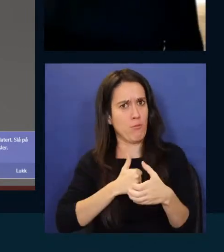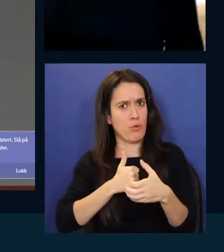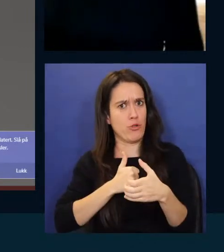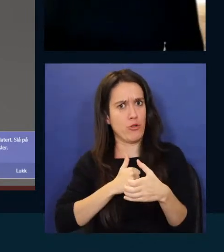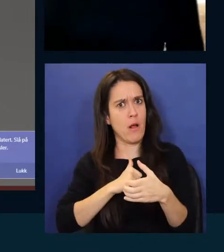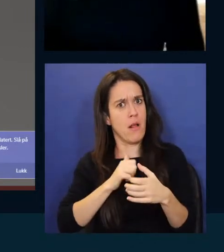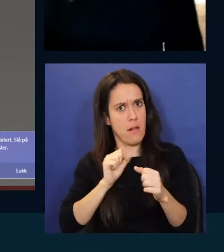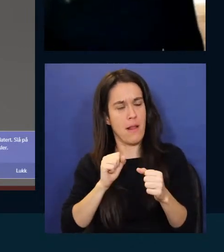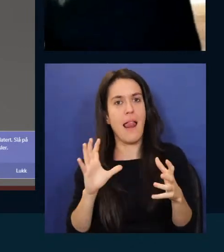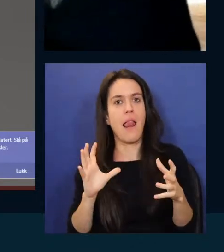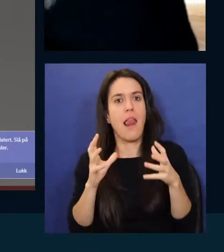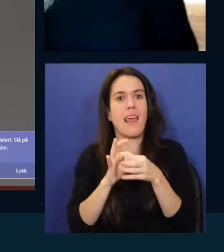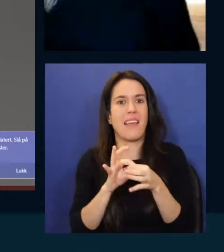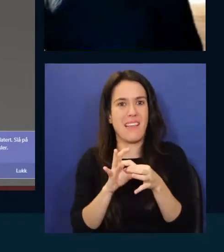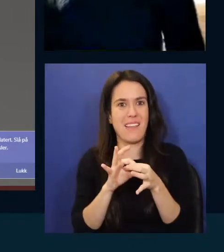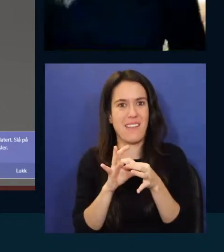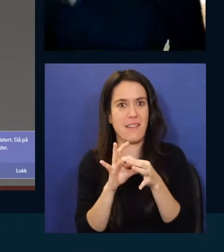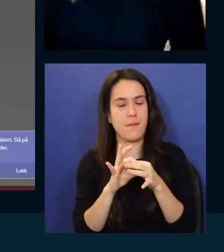experience.